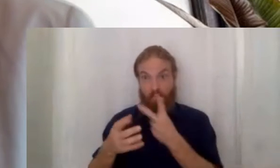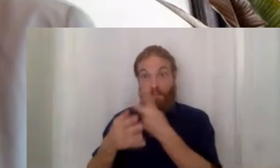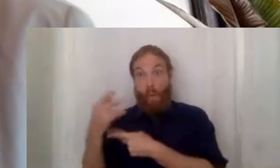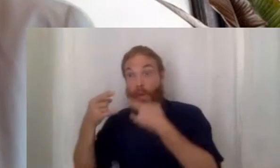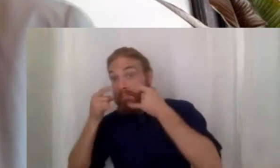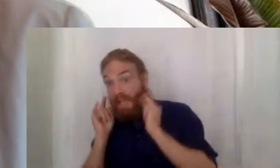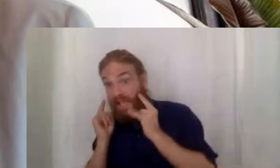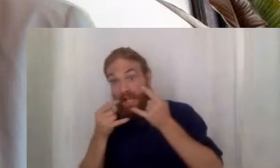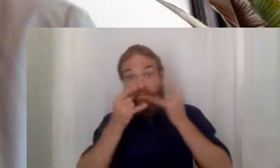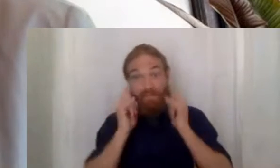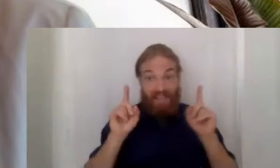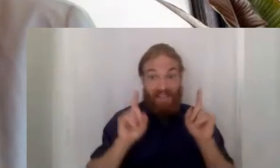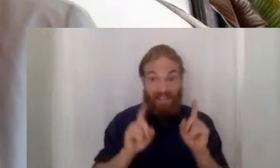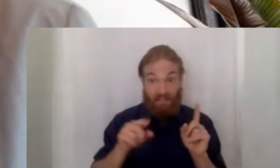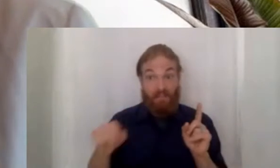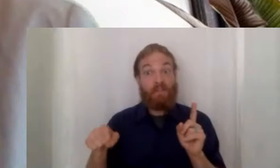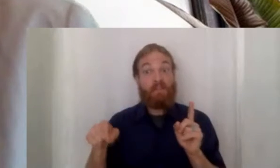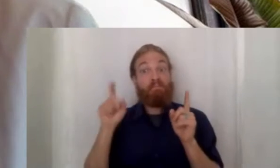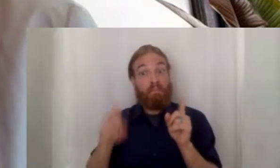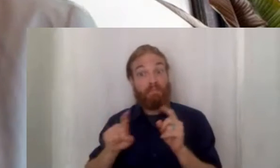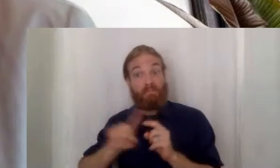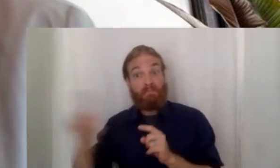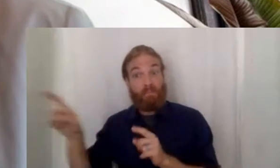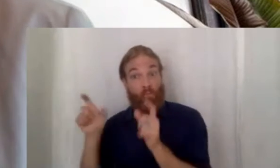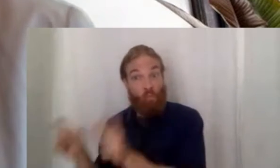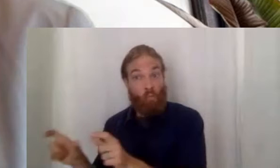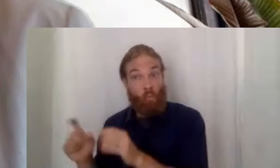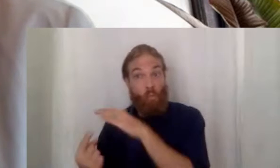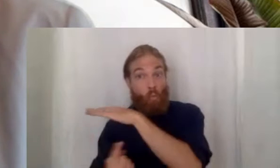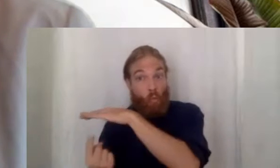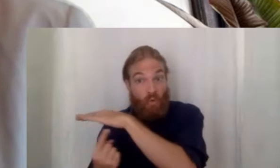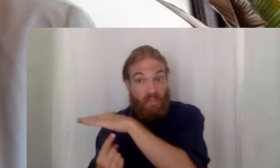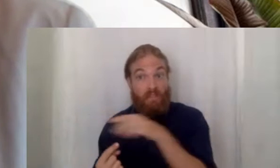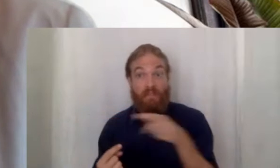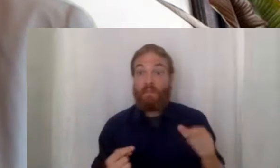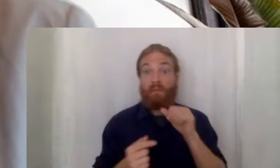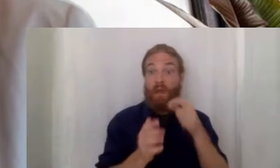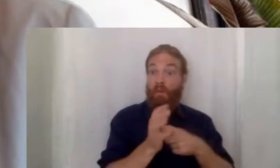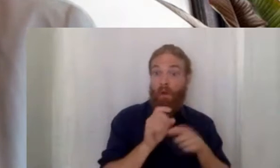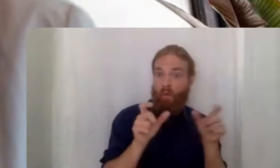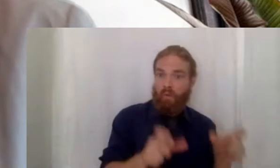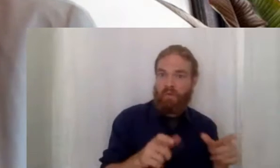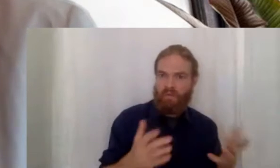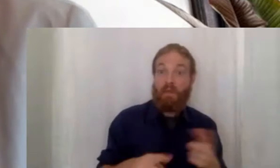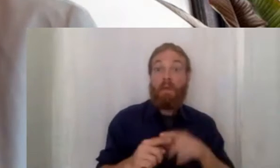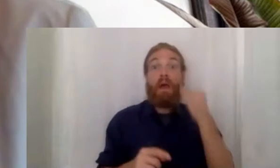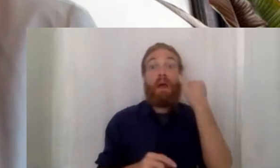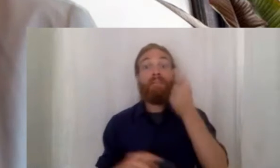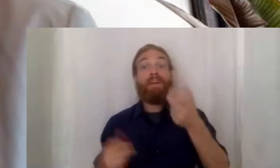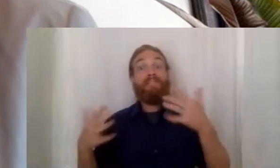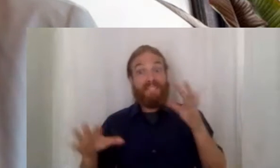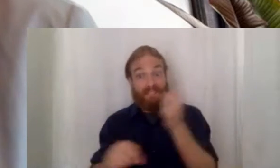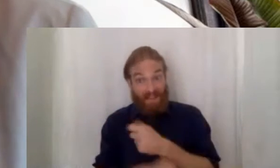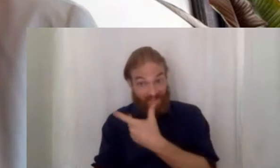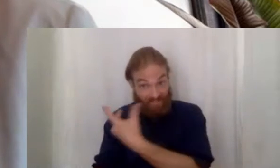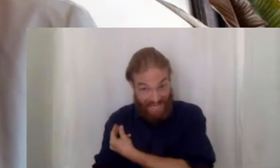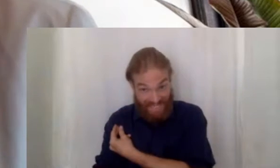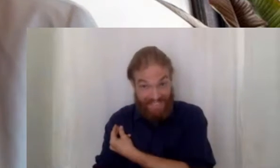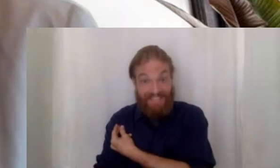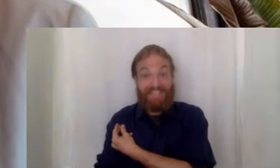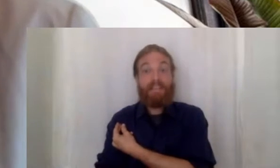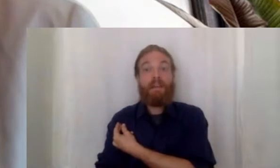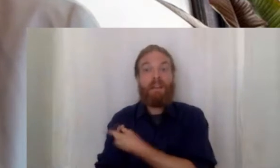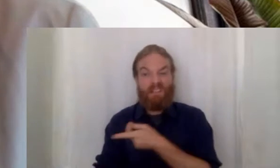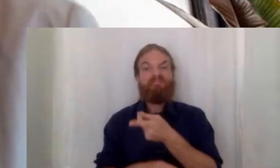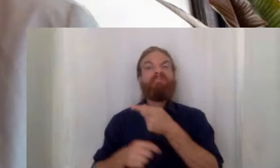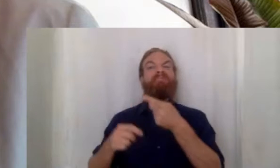be exempt from quarantine if you were vaccinated or if you have had a positive case within the a positive test within